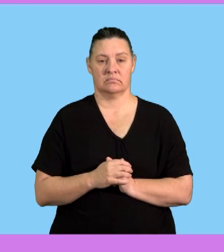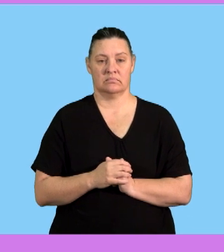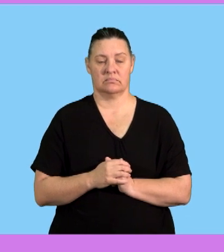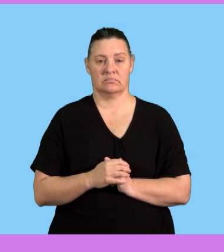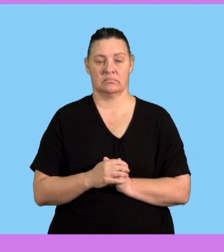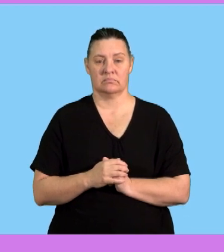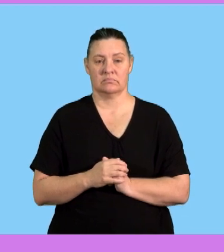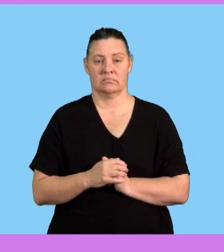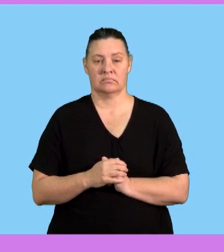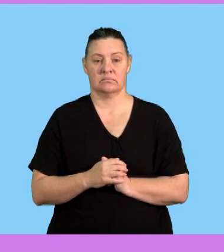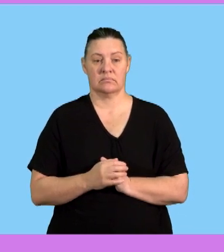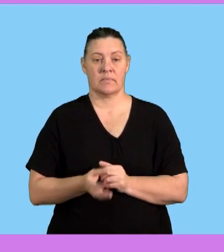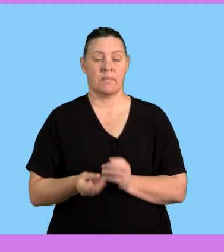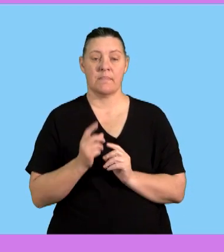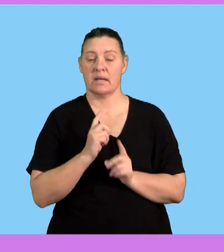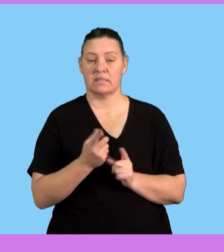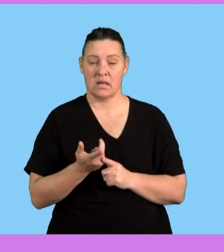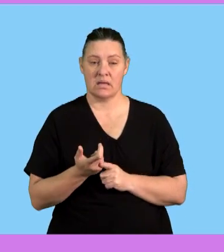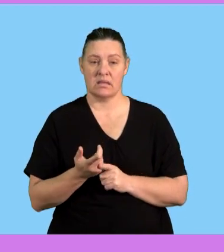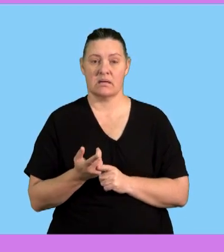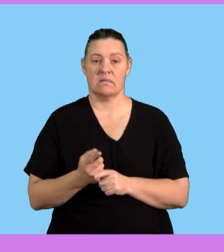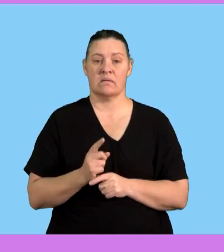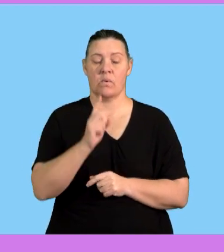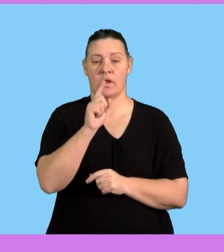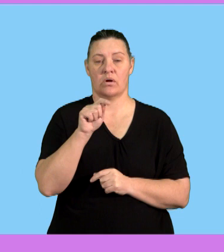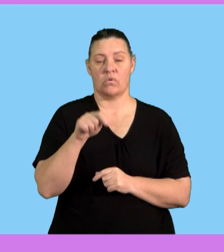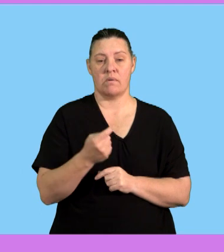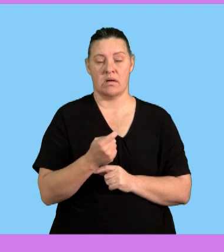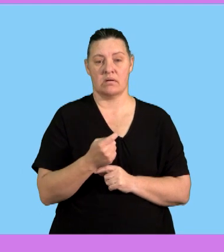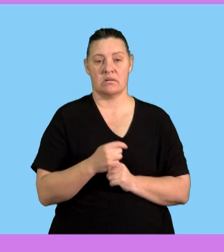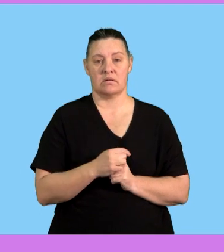So that will give me an answer of